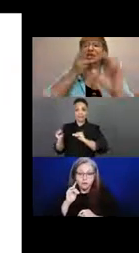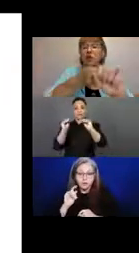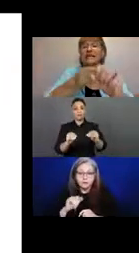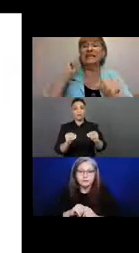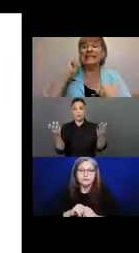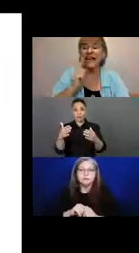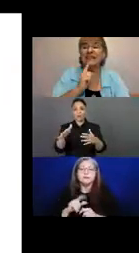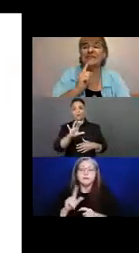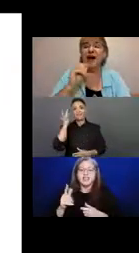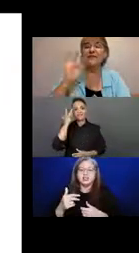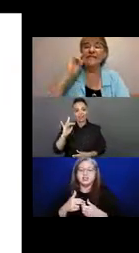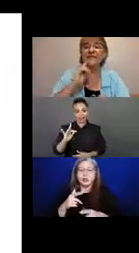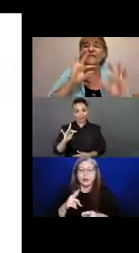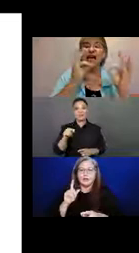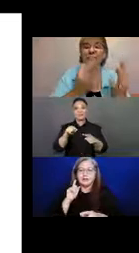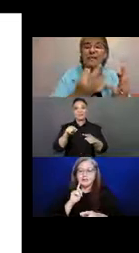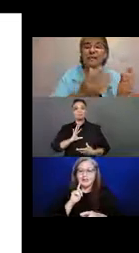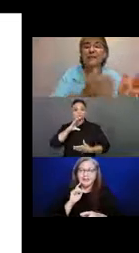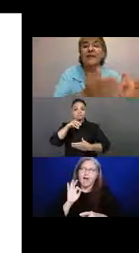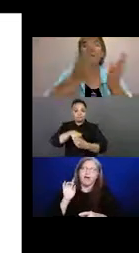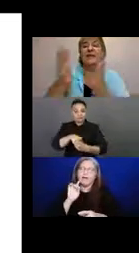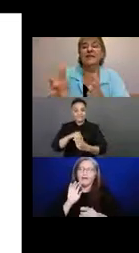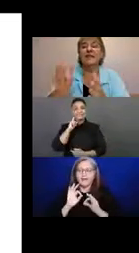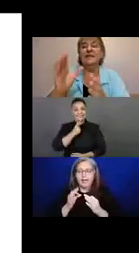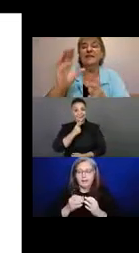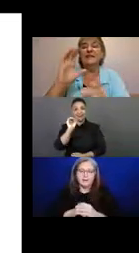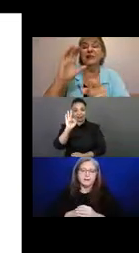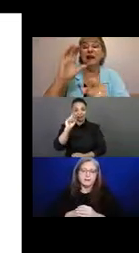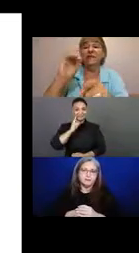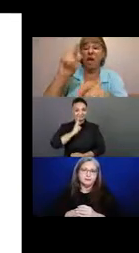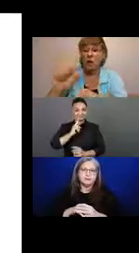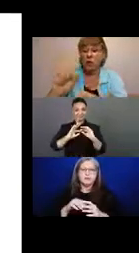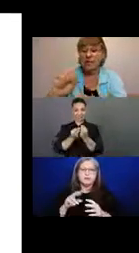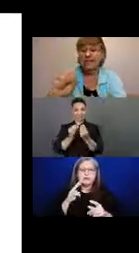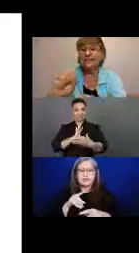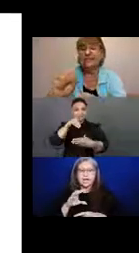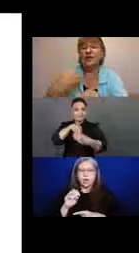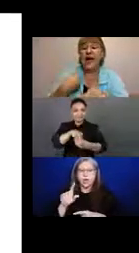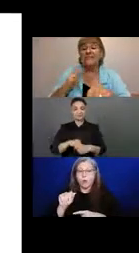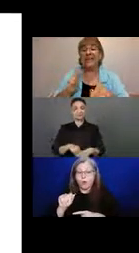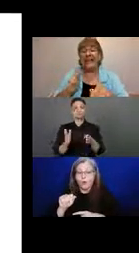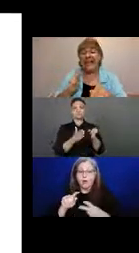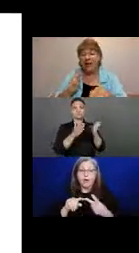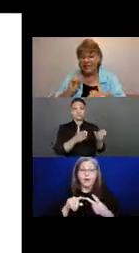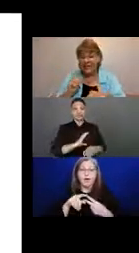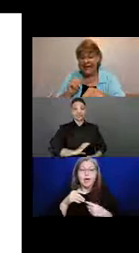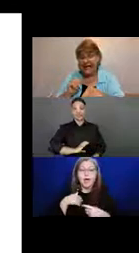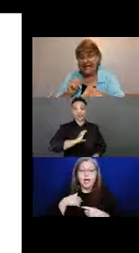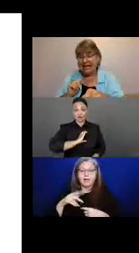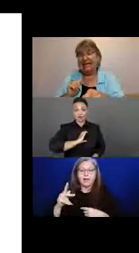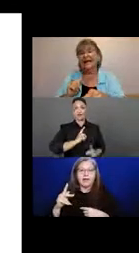and joined a deaf of deaf family. Then you have the Codas, and you have